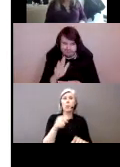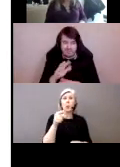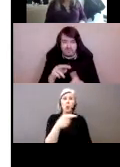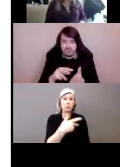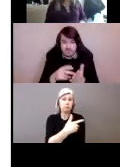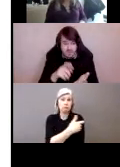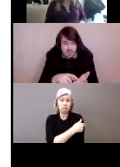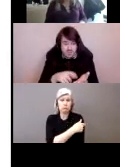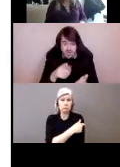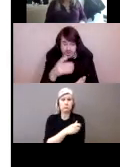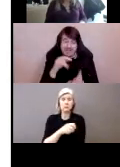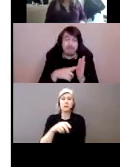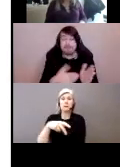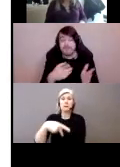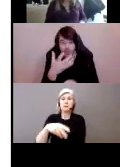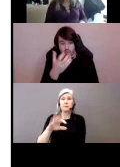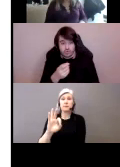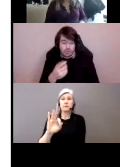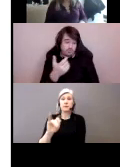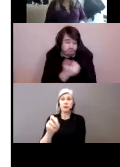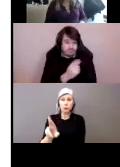dose 2.